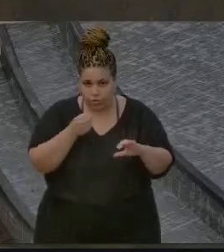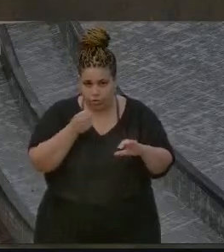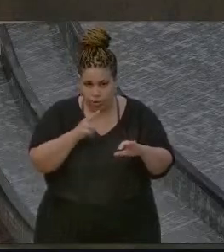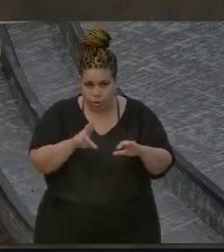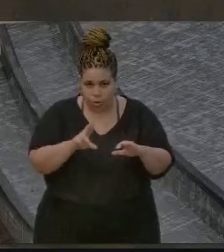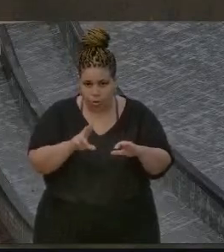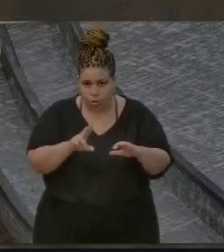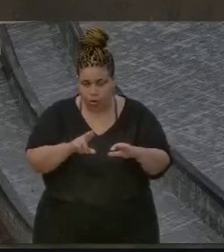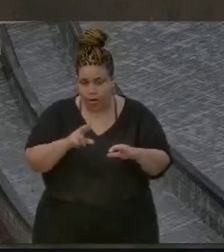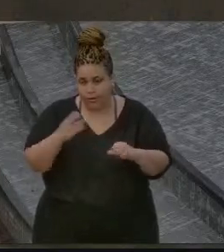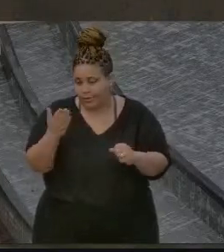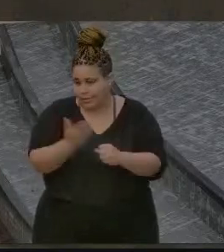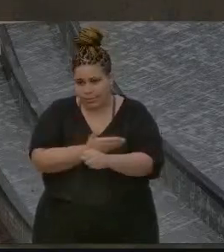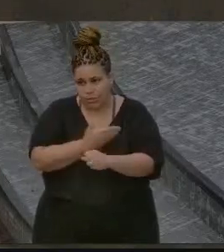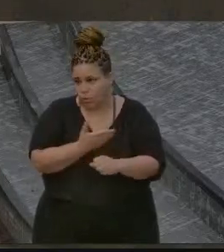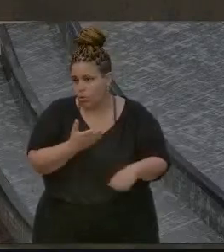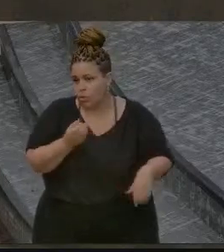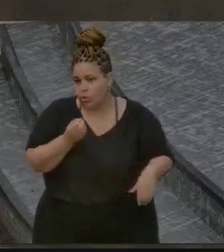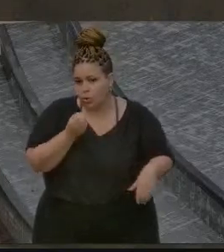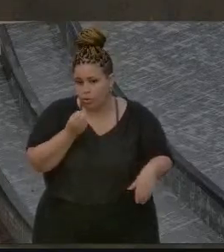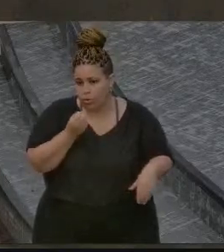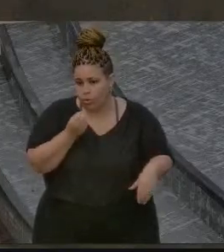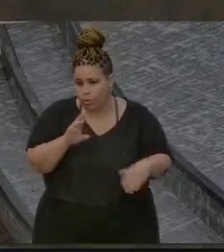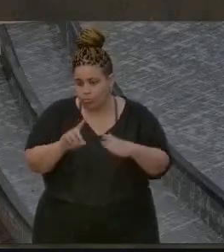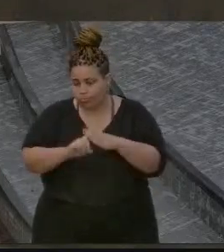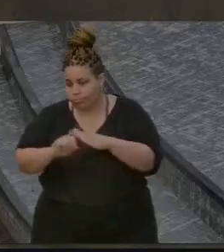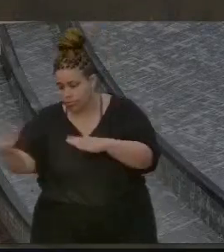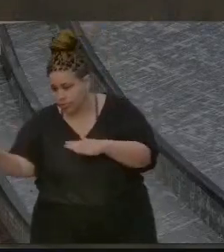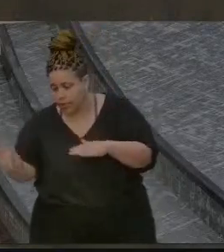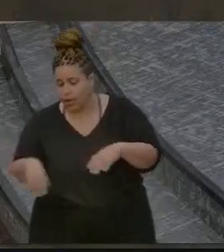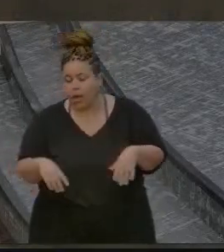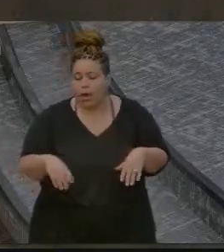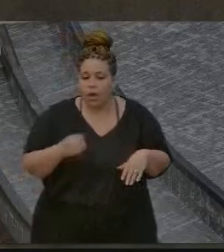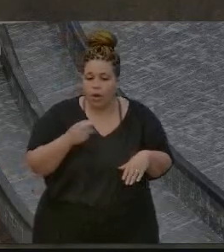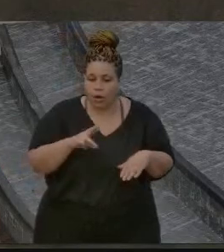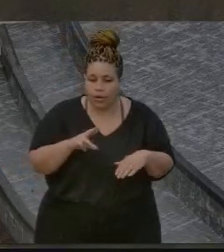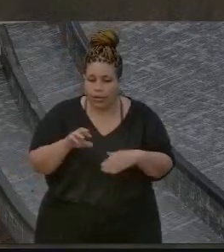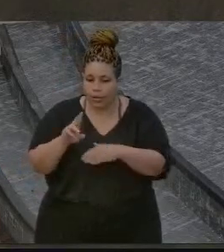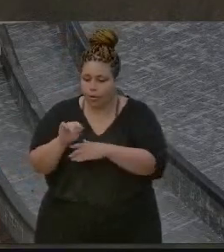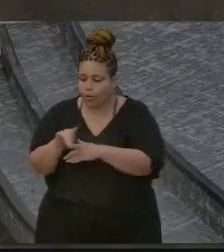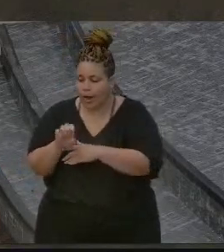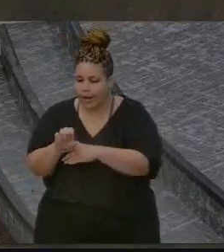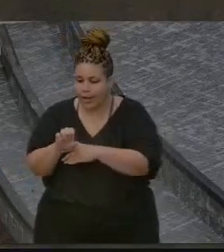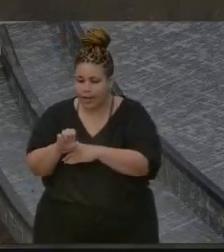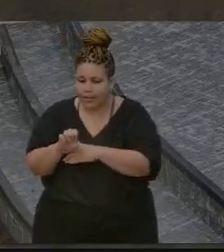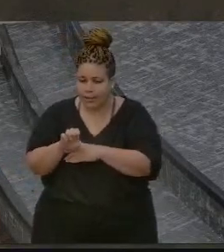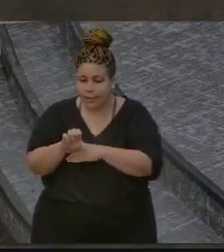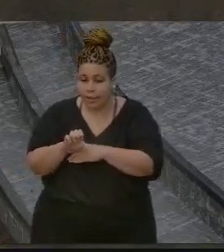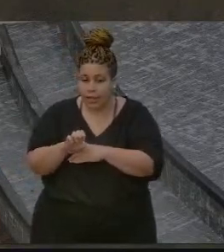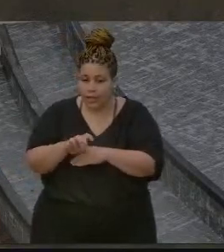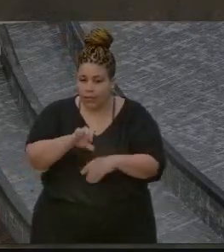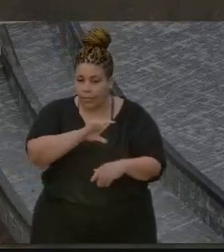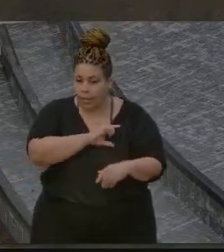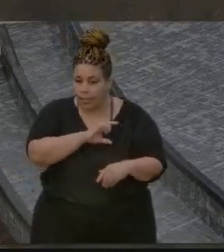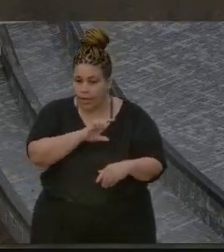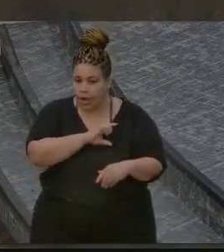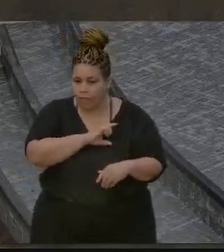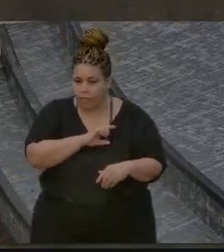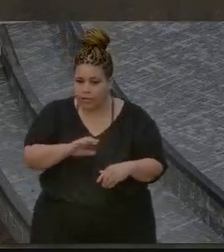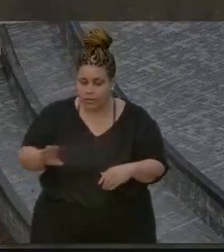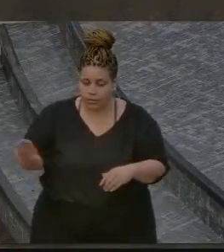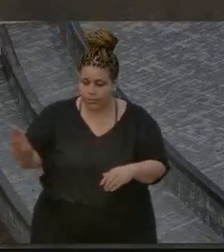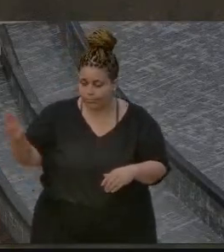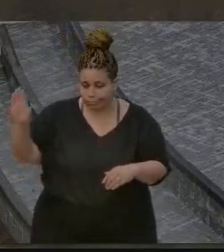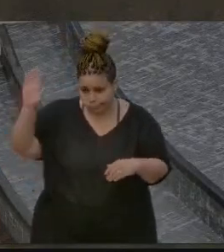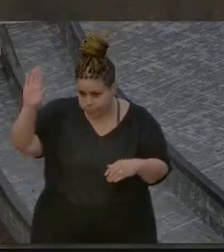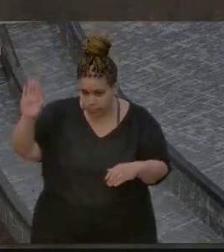or periodic evaluation or rating of a public officer or employee or to interview applicants for the position